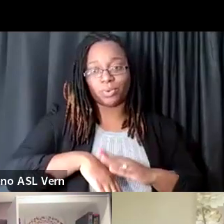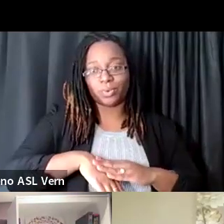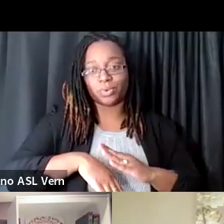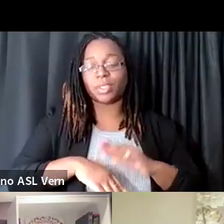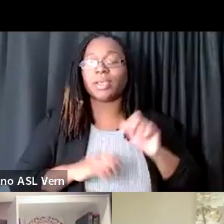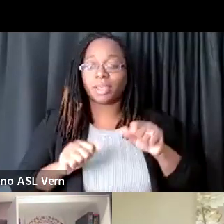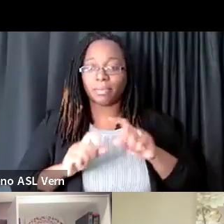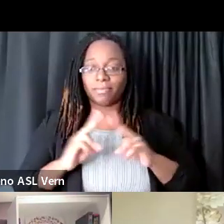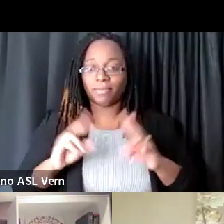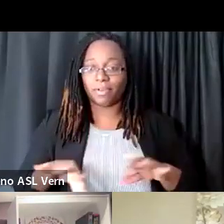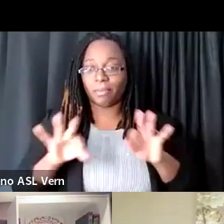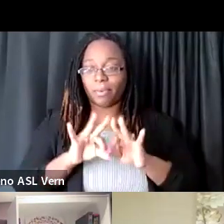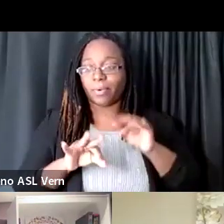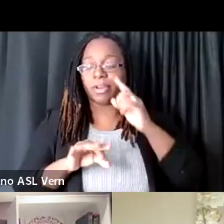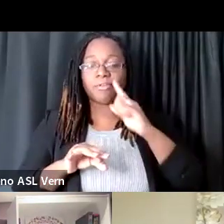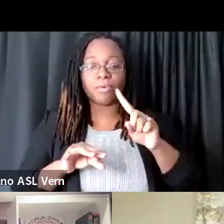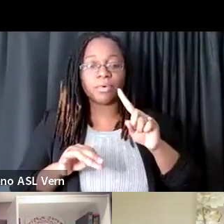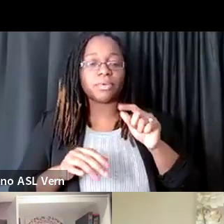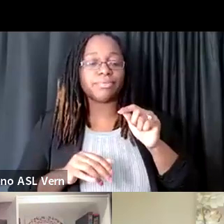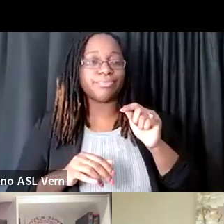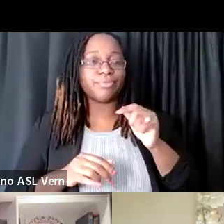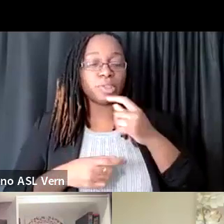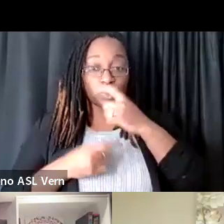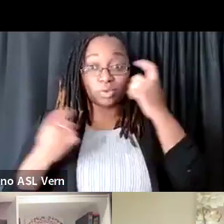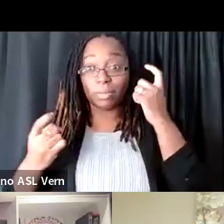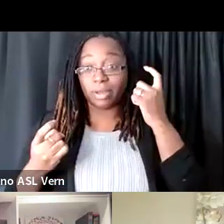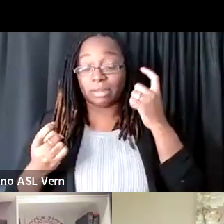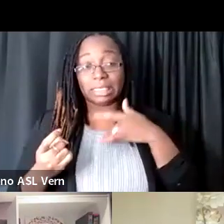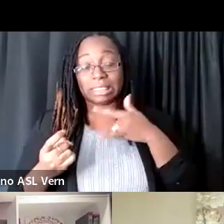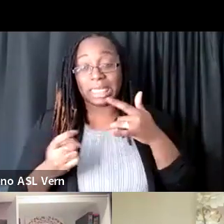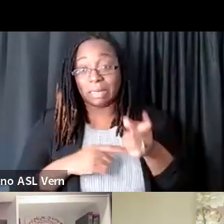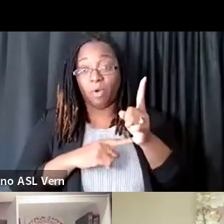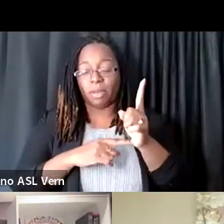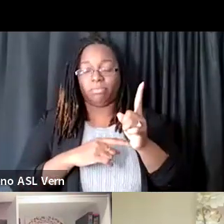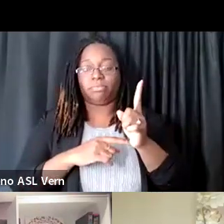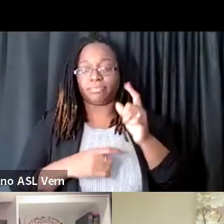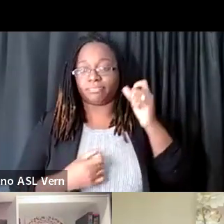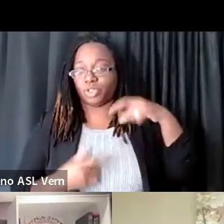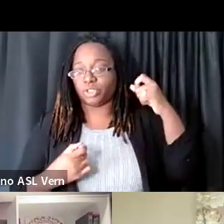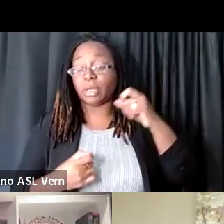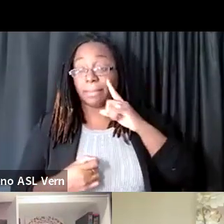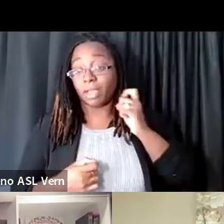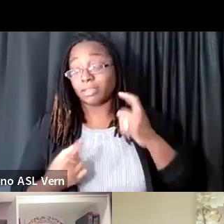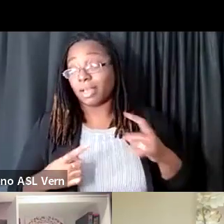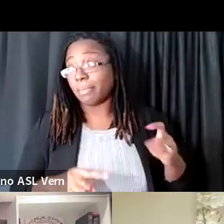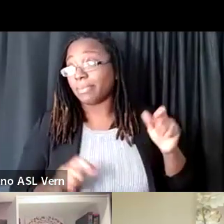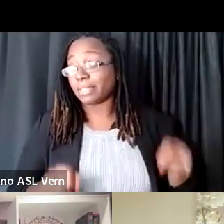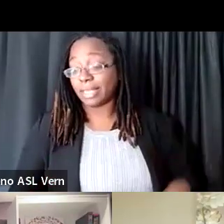be important for dealing with trauma that just erupts in the moment, because it happens, right?